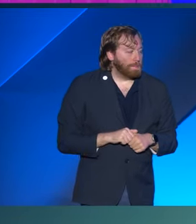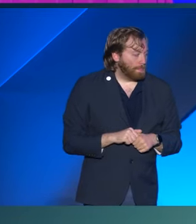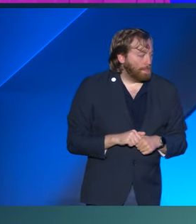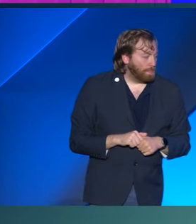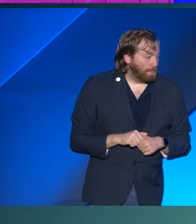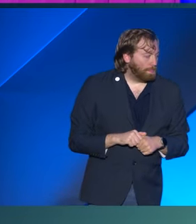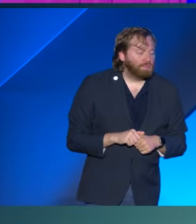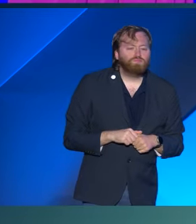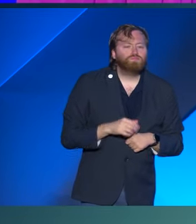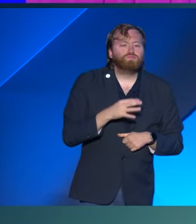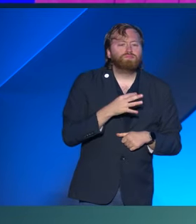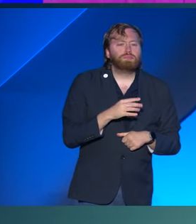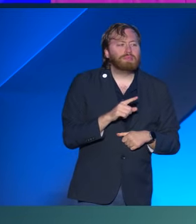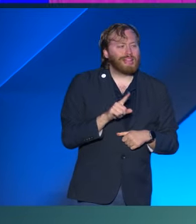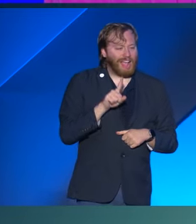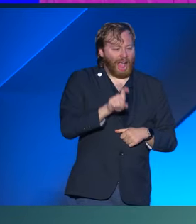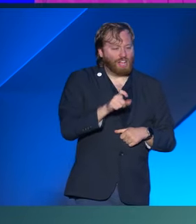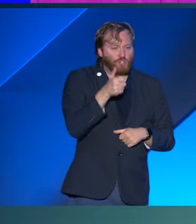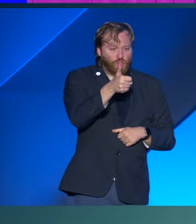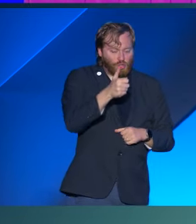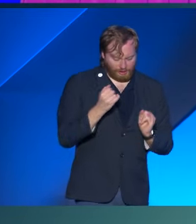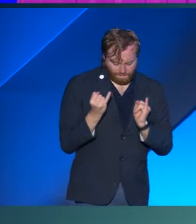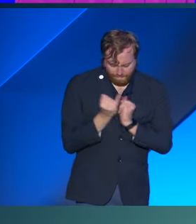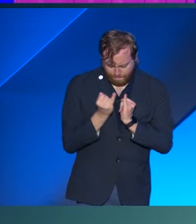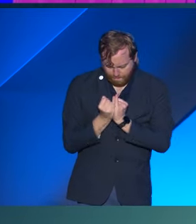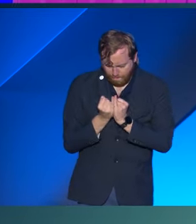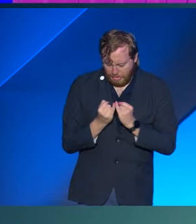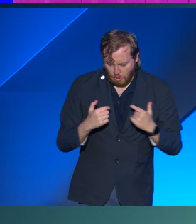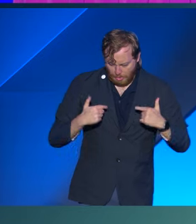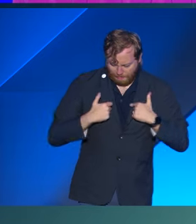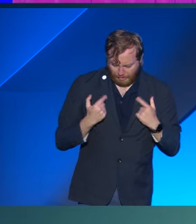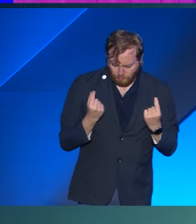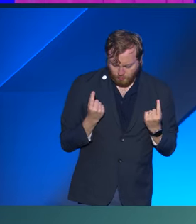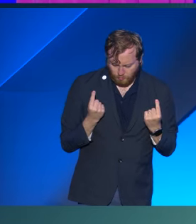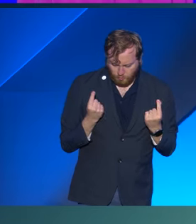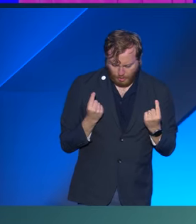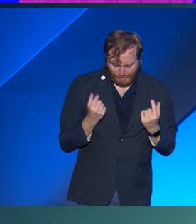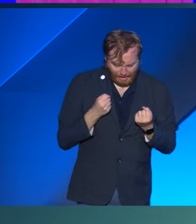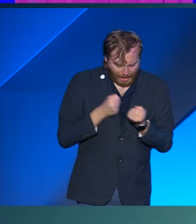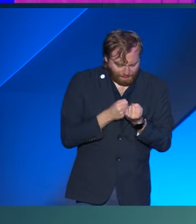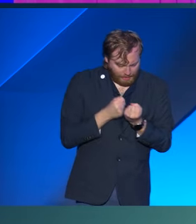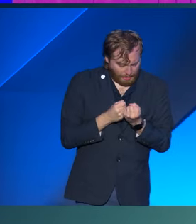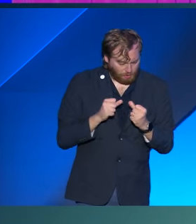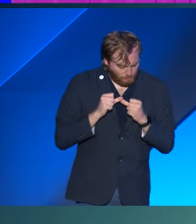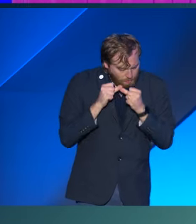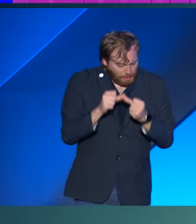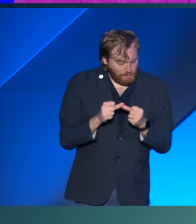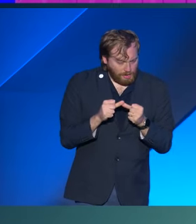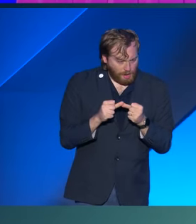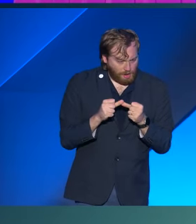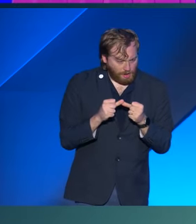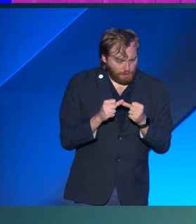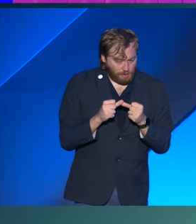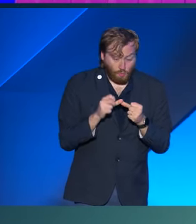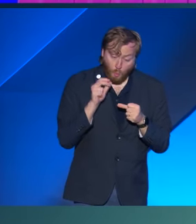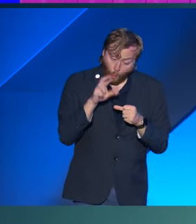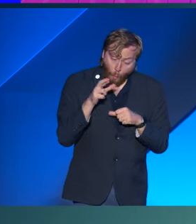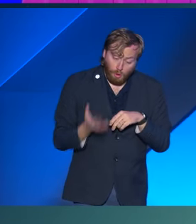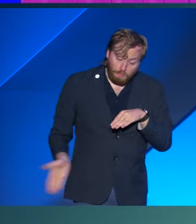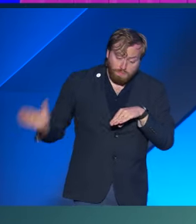Ask yourselves, what are you doing to advocate to maintain and or